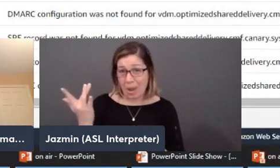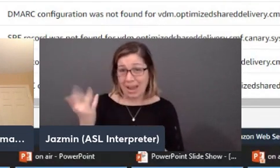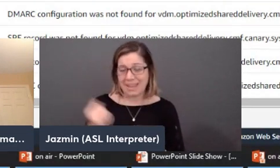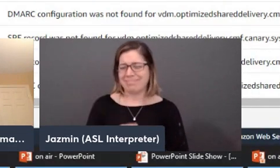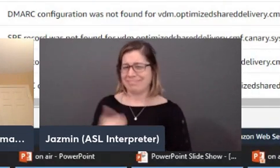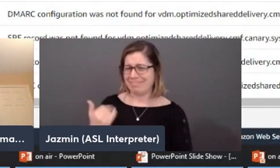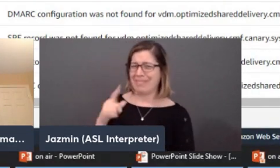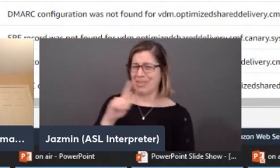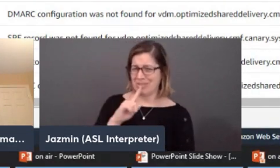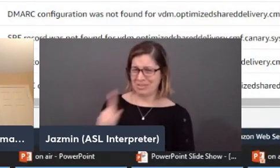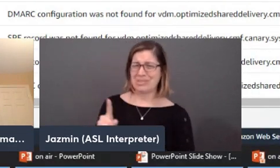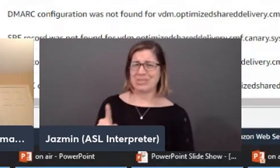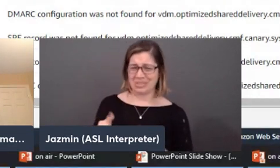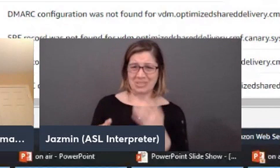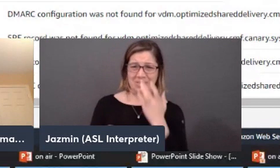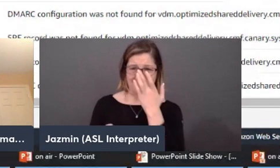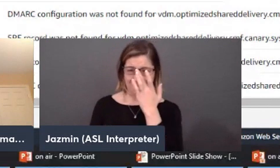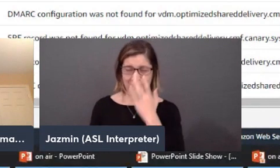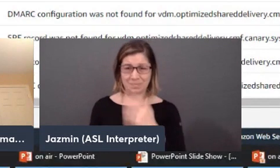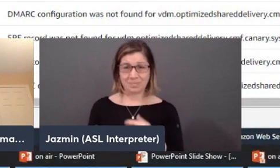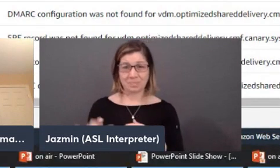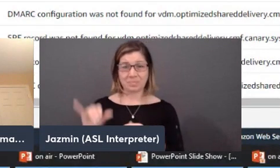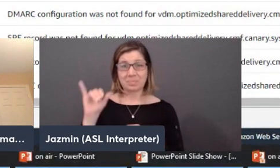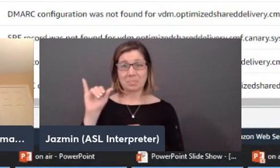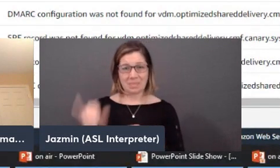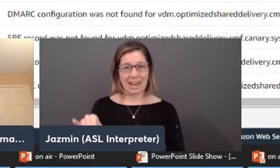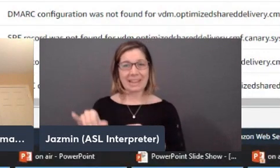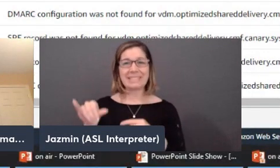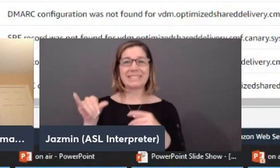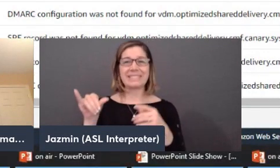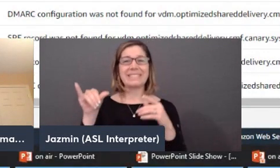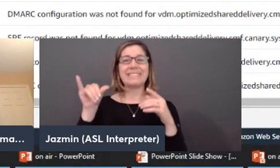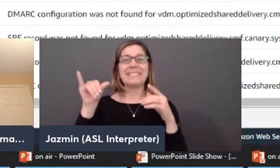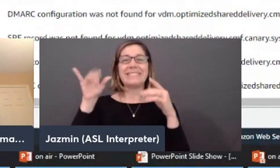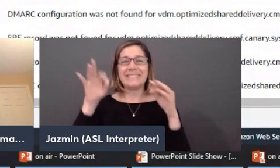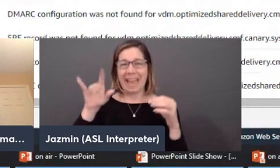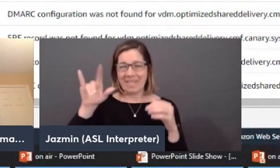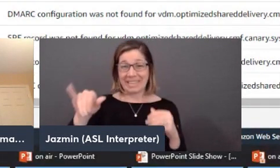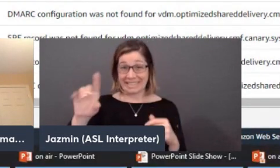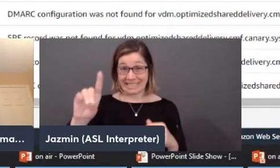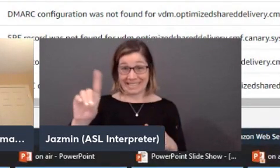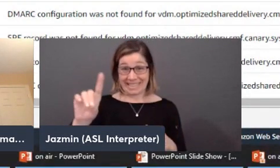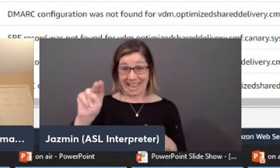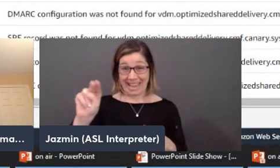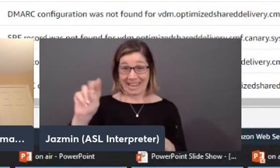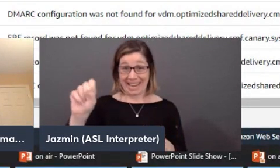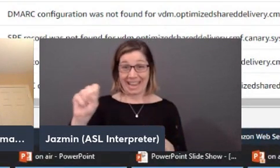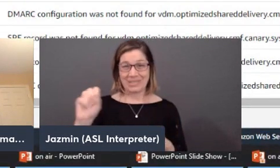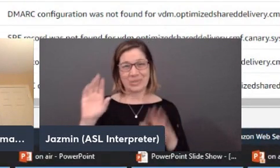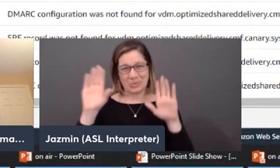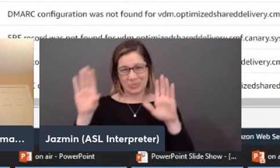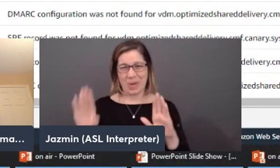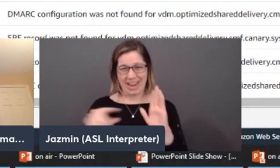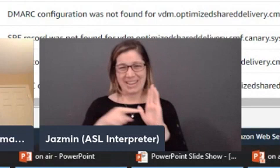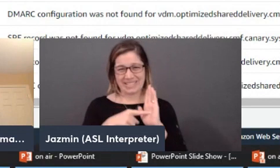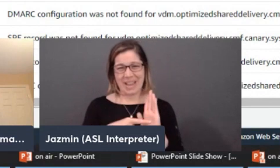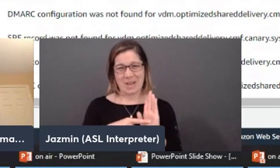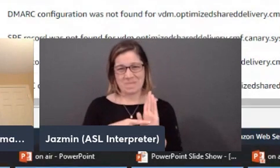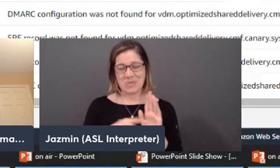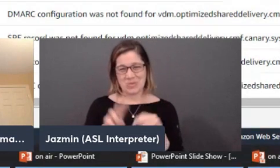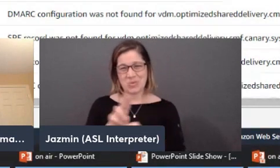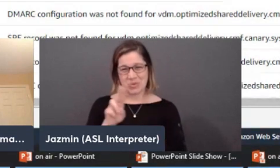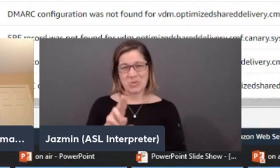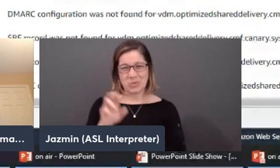mean, that's definitely, DNS is a great, I think, example to use, Sam,